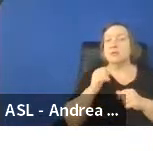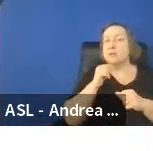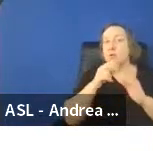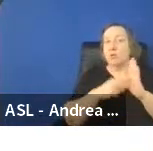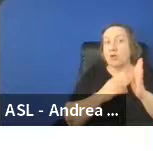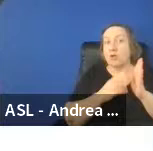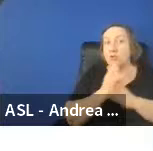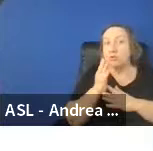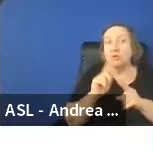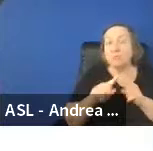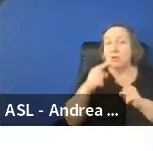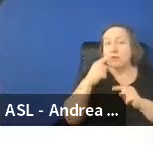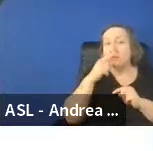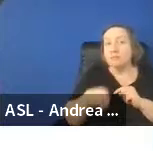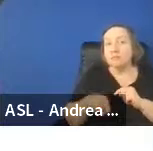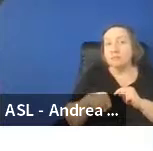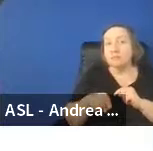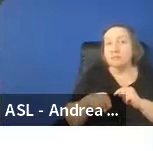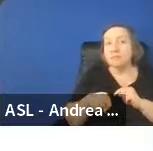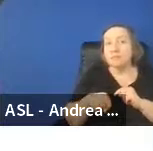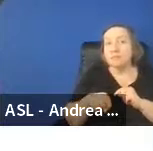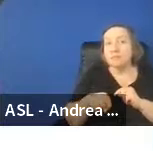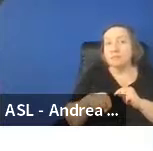would you, can